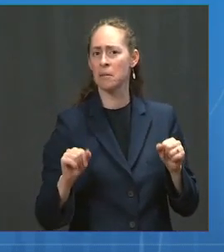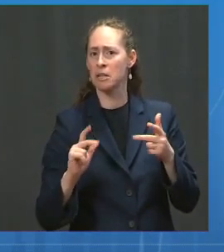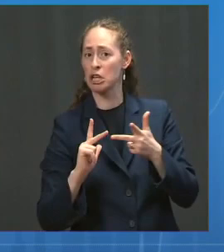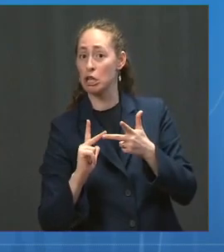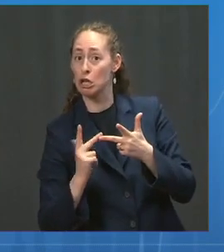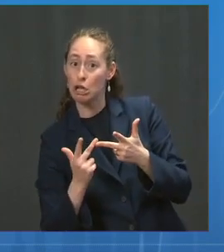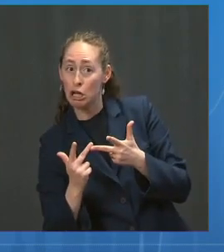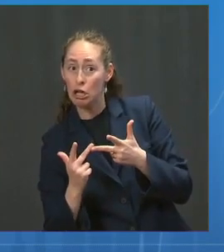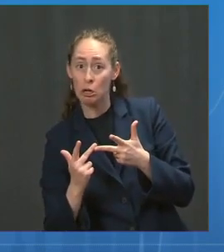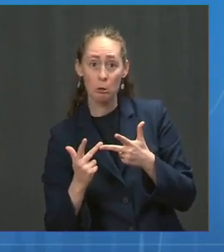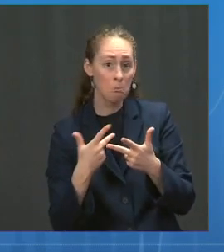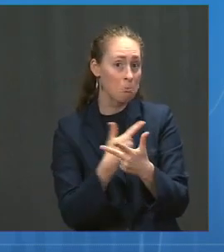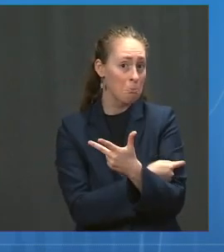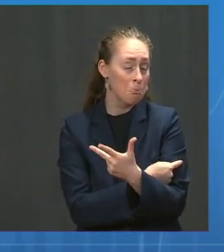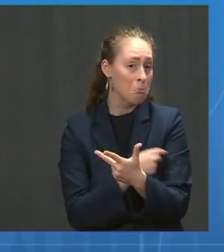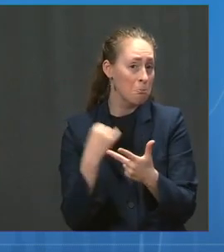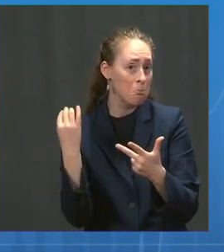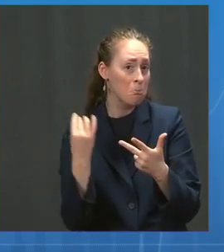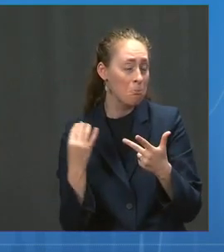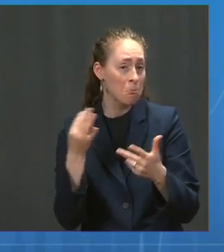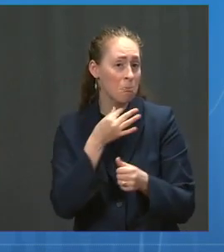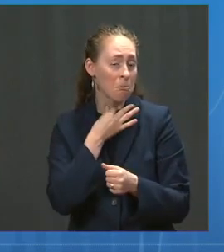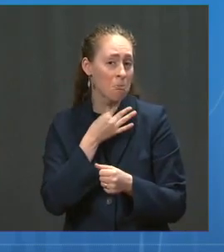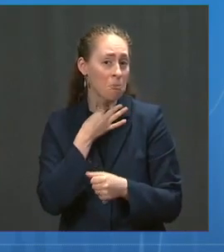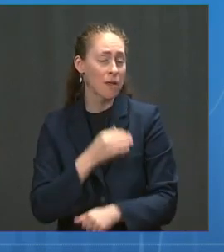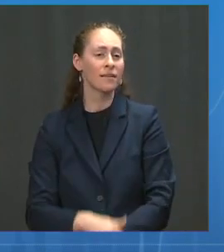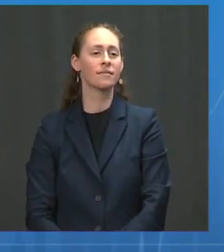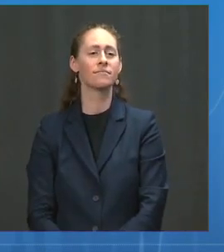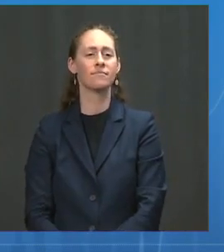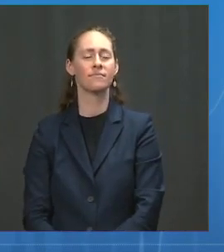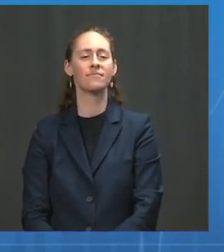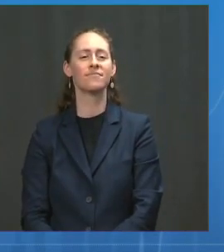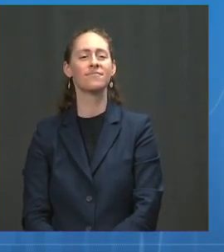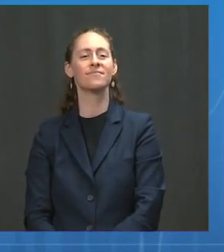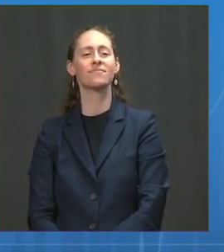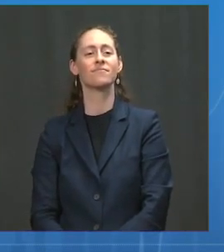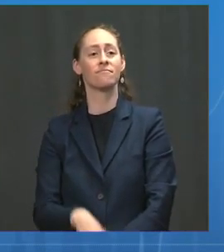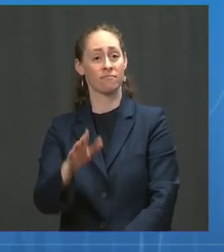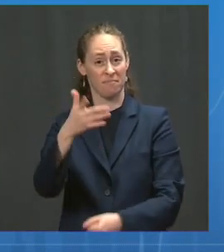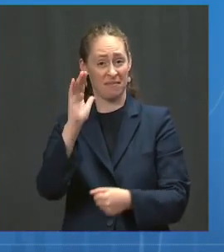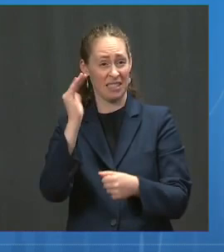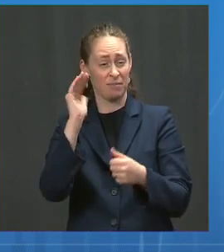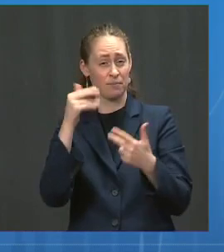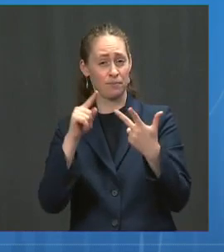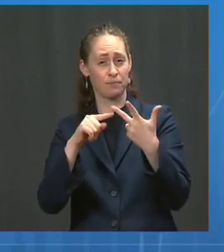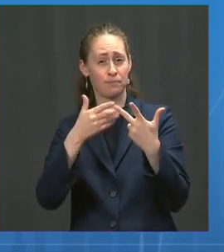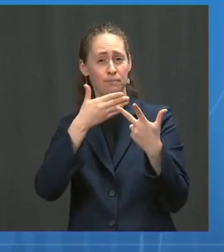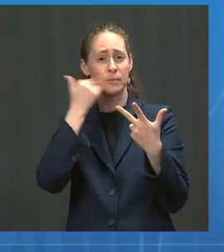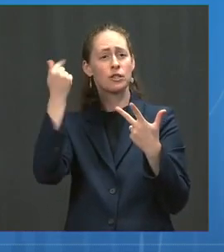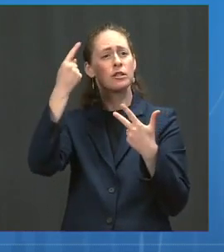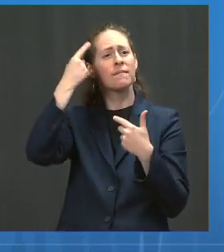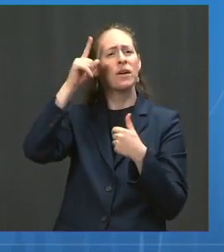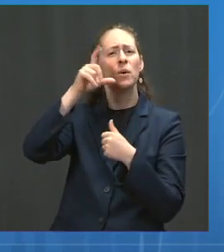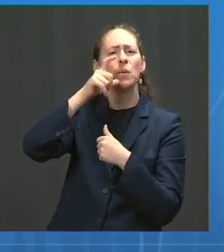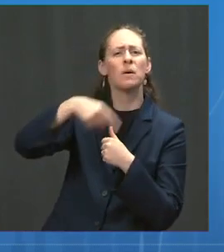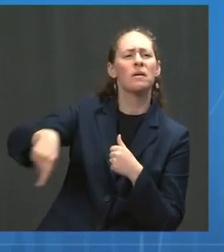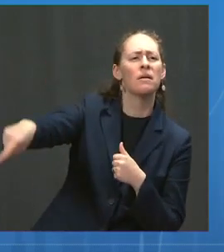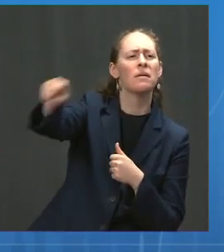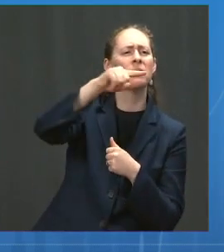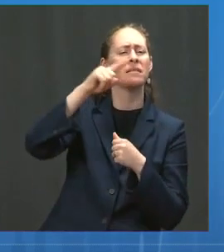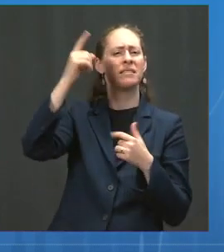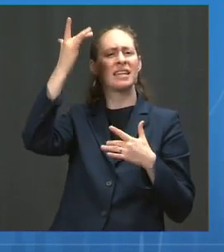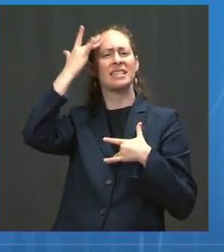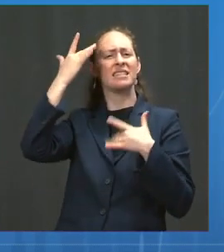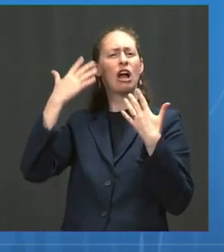for immunocompromised people faster. So can you tell us when can immunocompromised people expect those boosters will be available, and are there